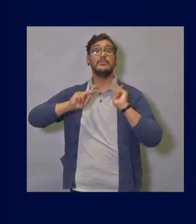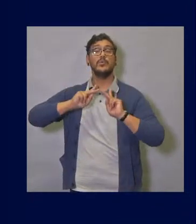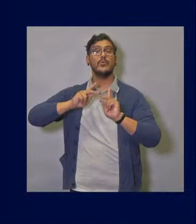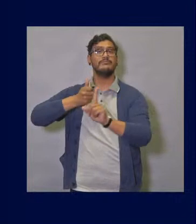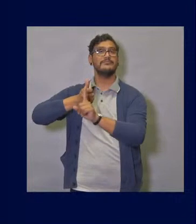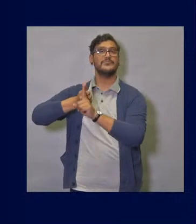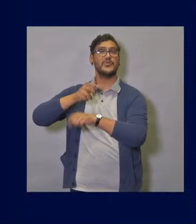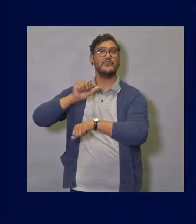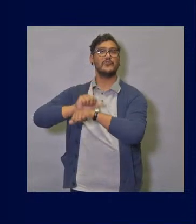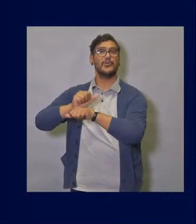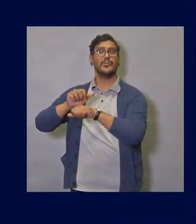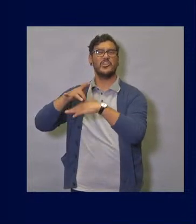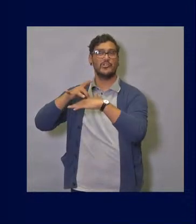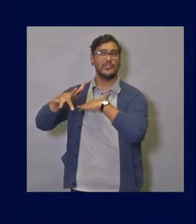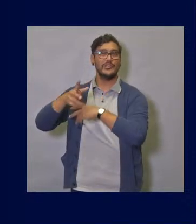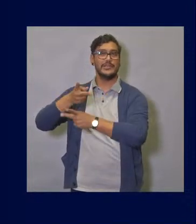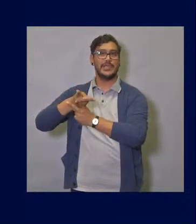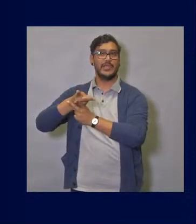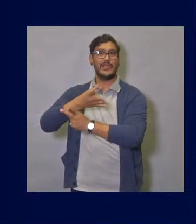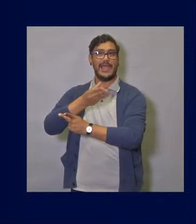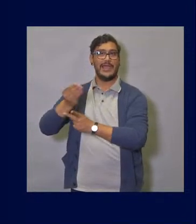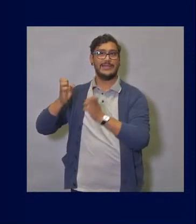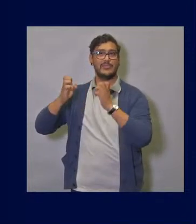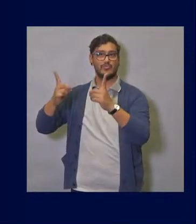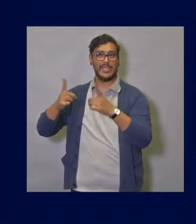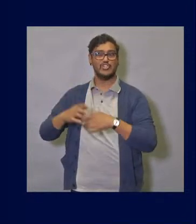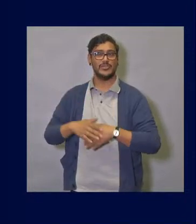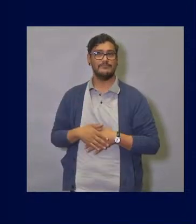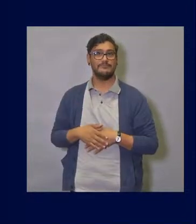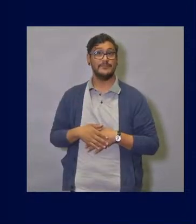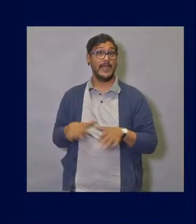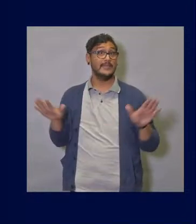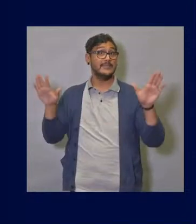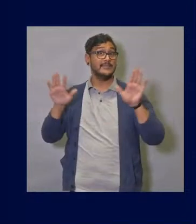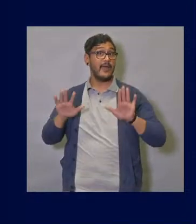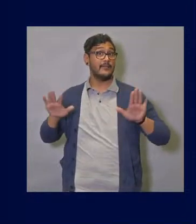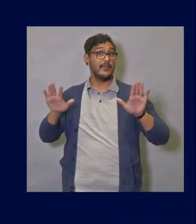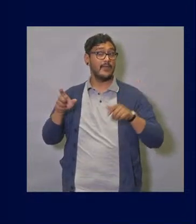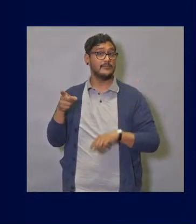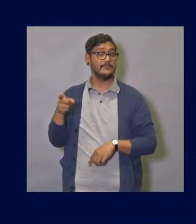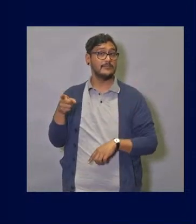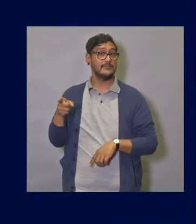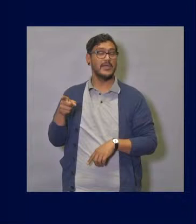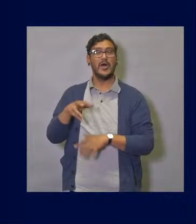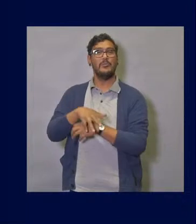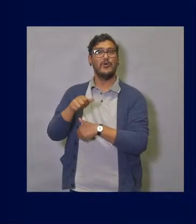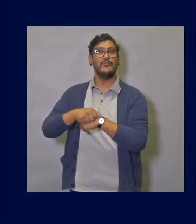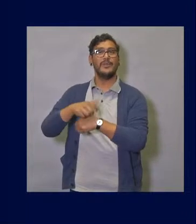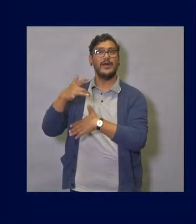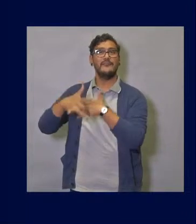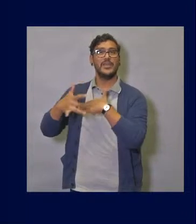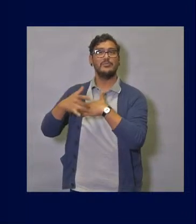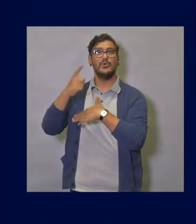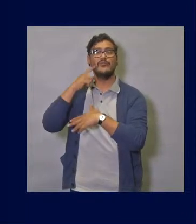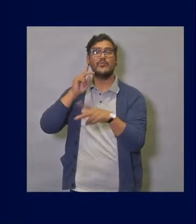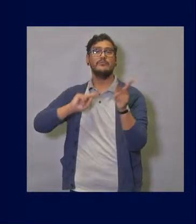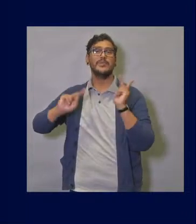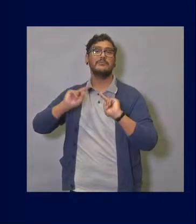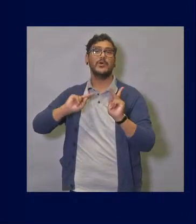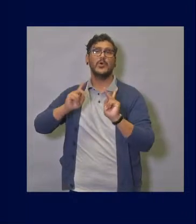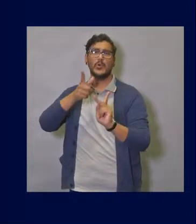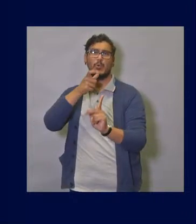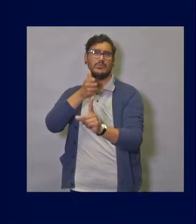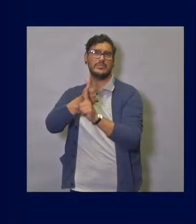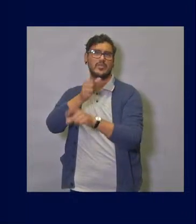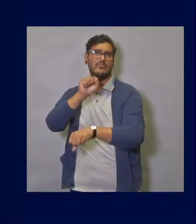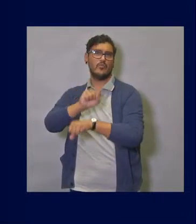early care and education. And on Sunday, appointments at our large capacity sites are available for people who work at